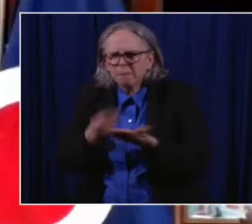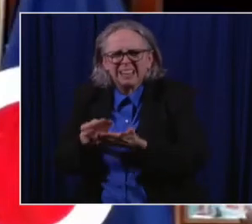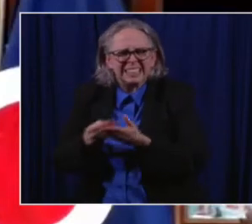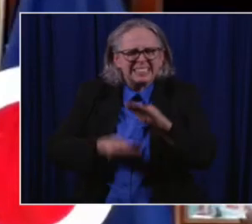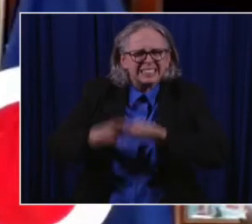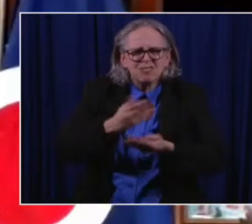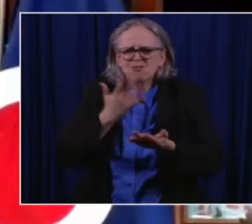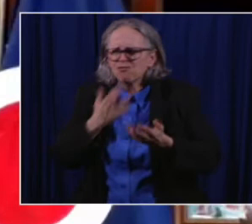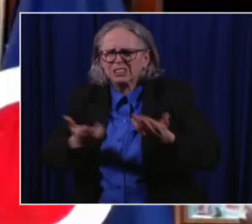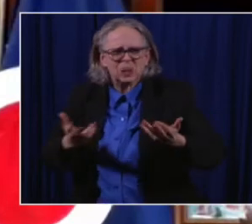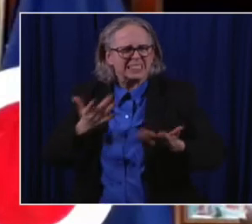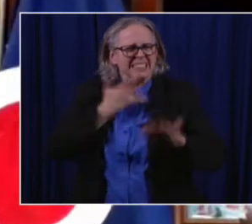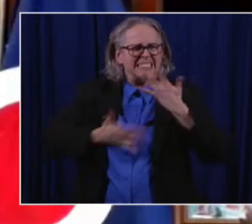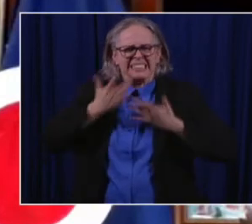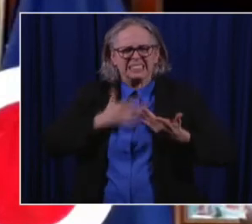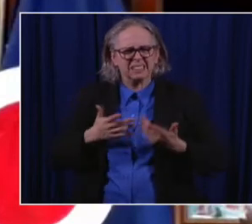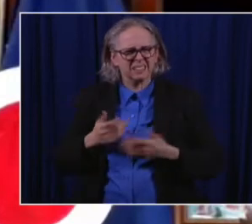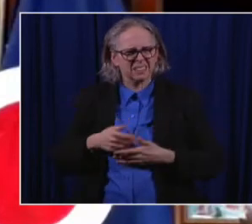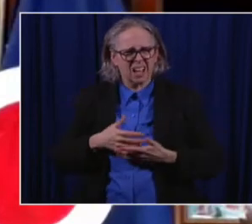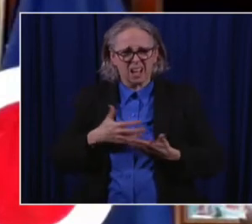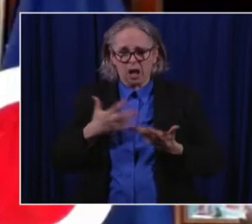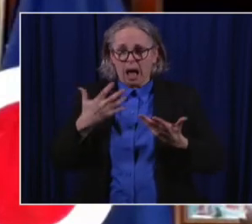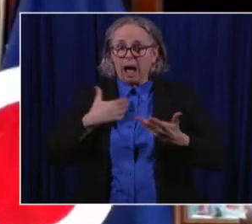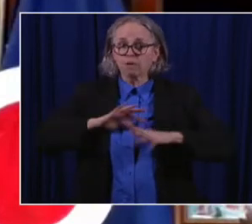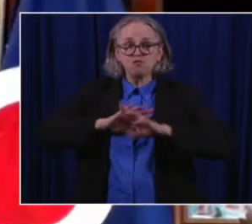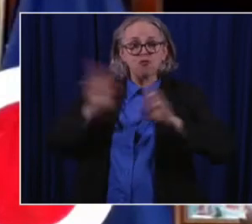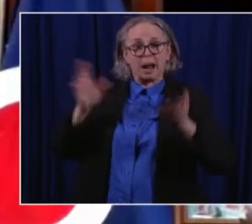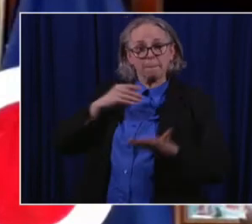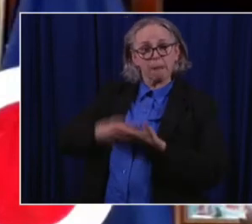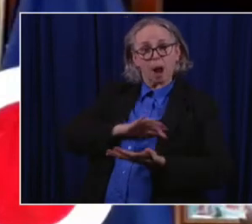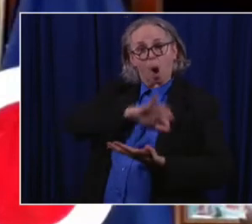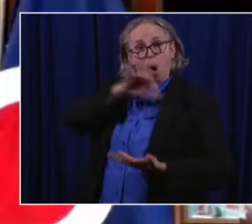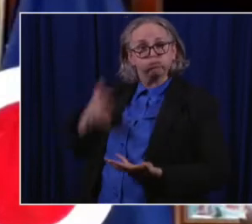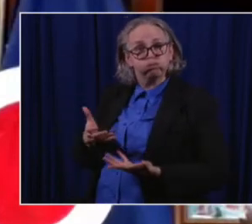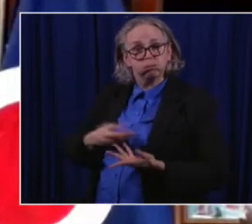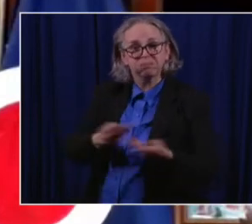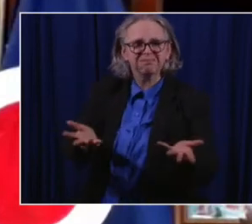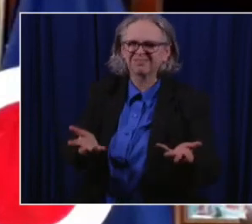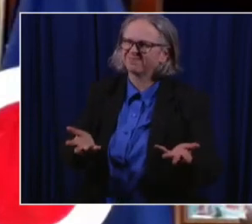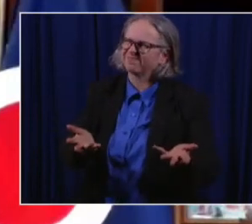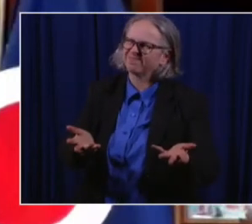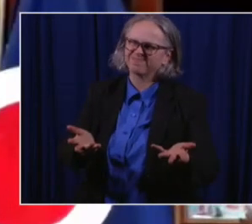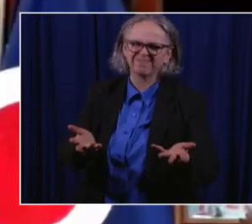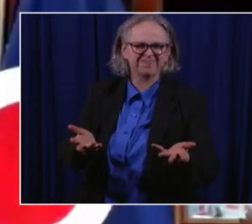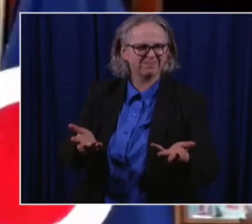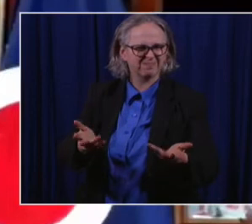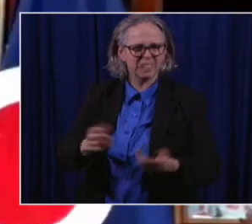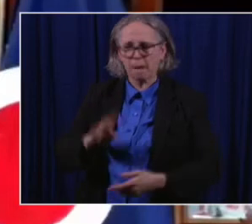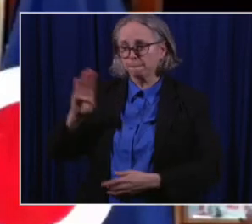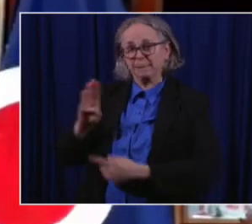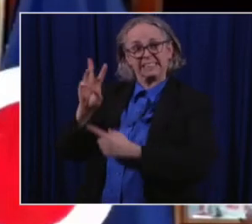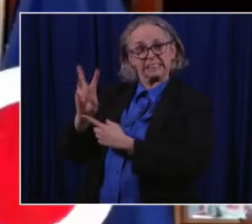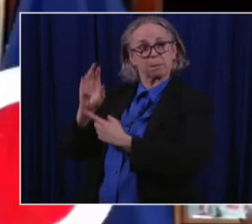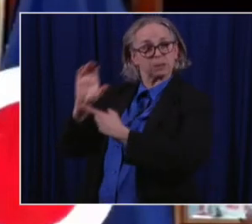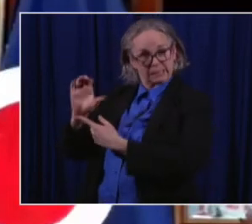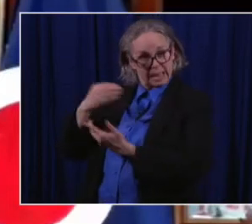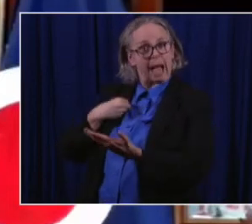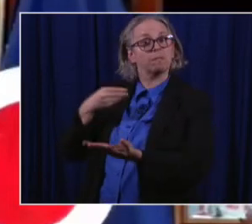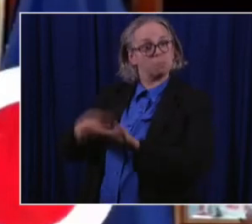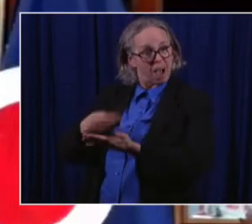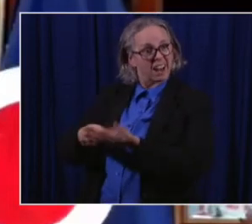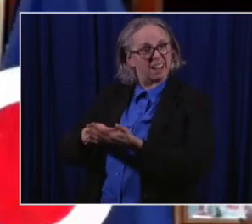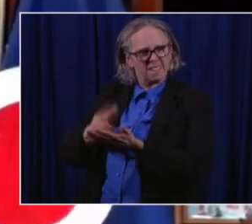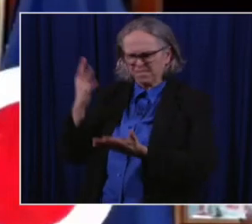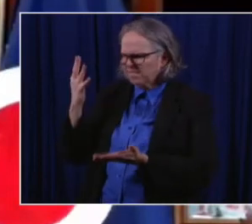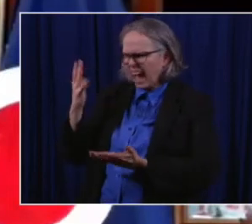put a lot of money out there that we have available. There's a round of BWC funding, about $5 billion that the governor authorized about a